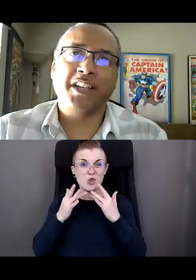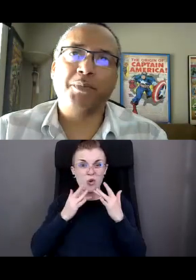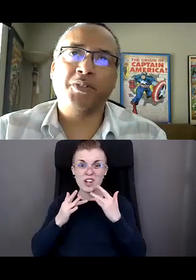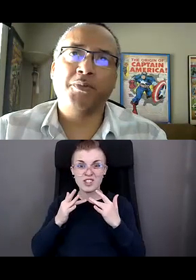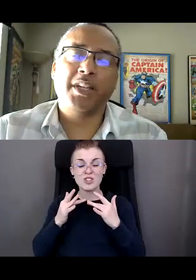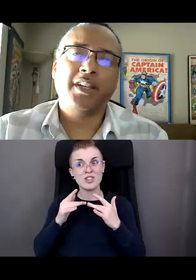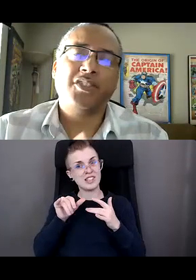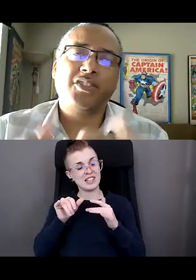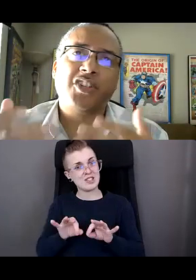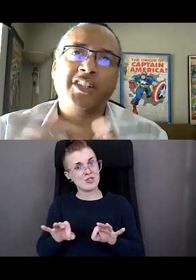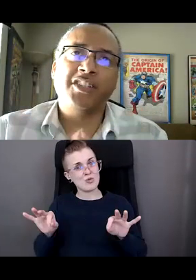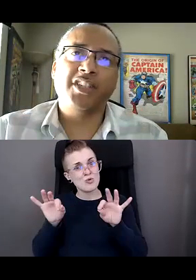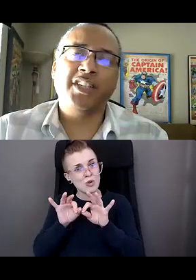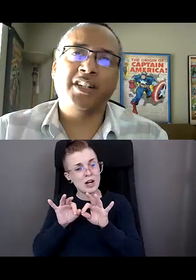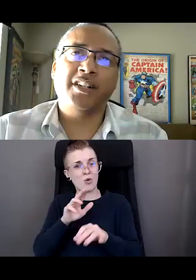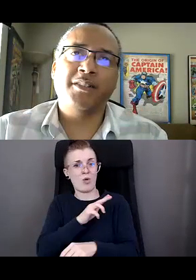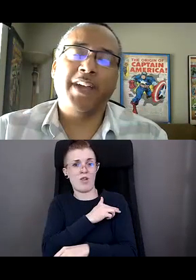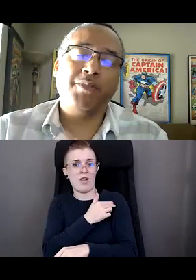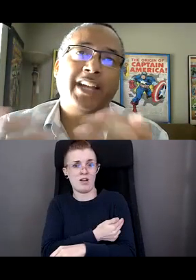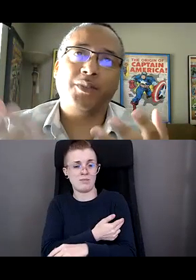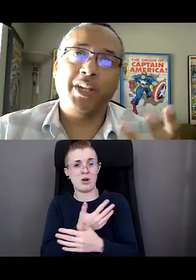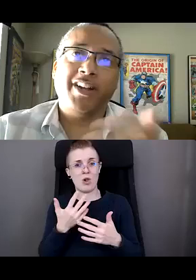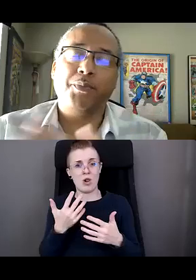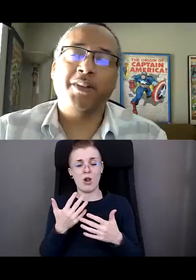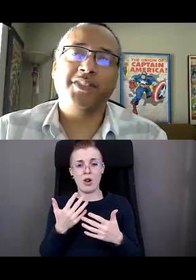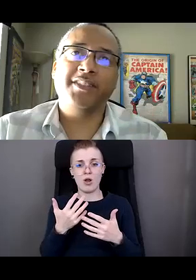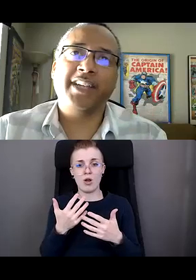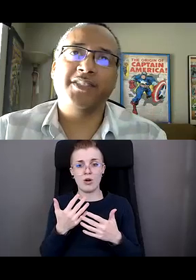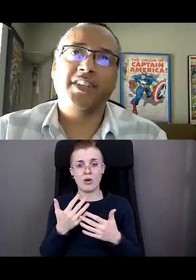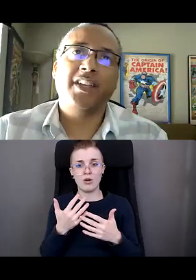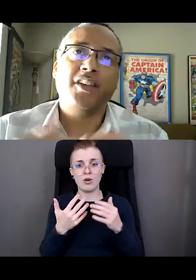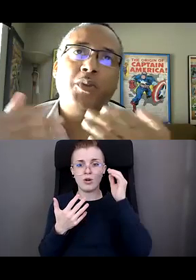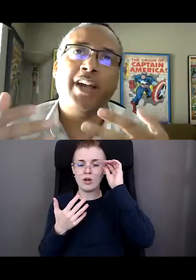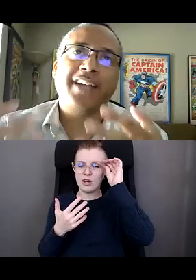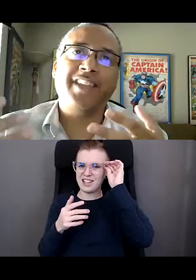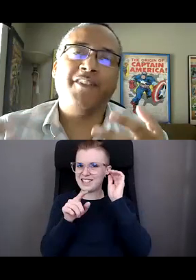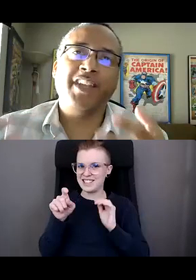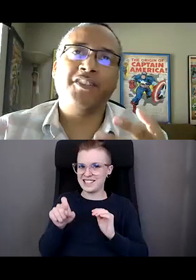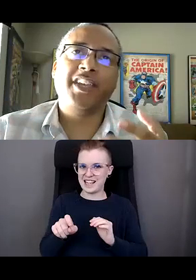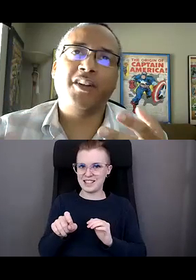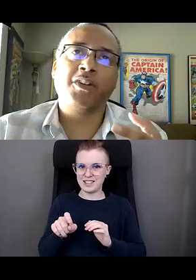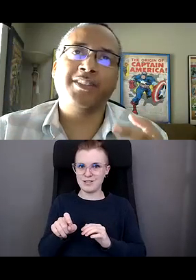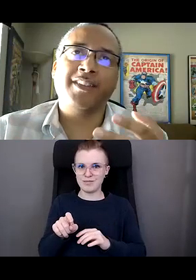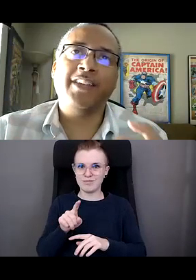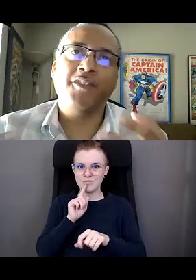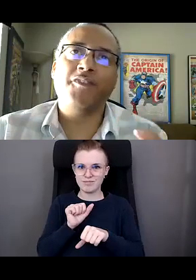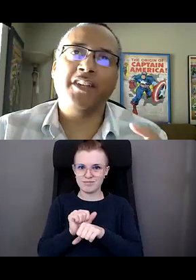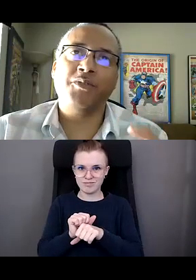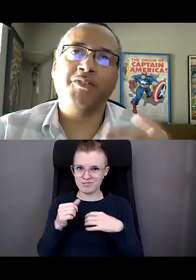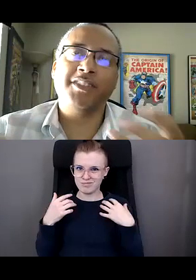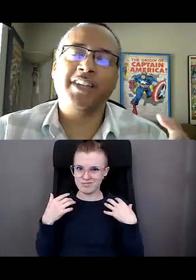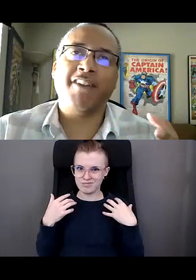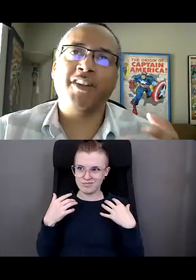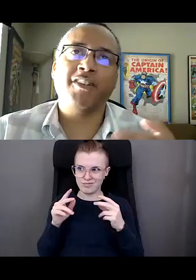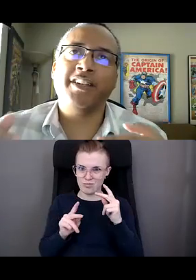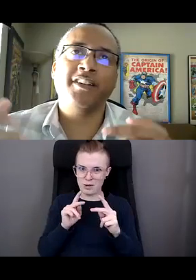other hospital shortage. In fact, we are experiencing in Texas. We are actually having healthcare workers leave the field.